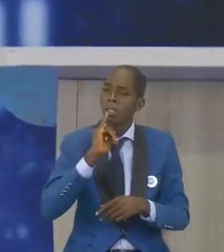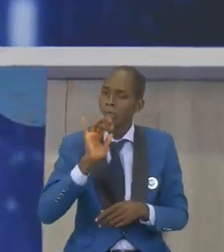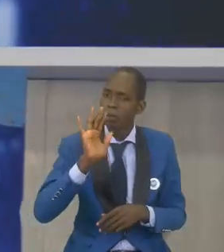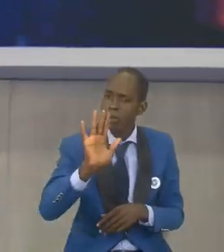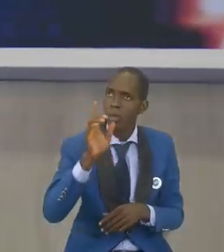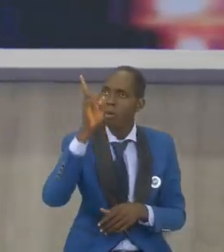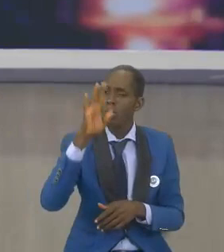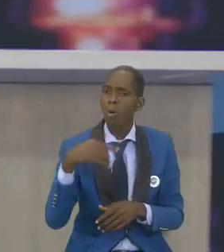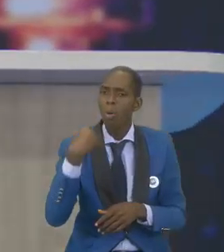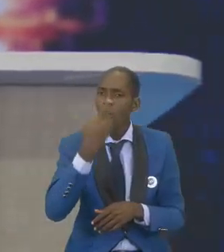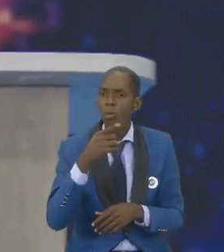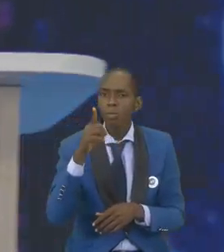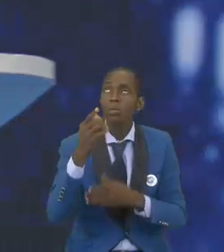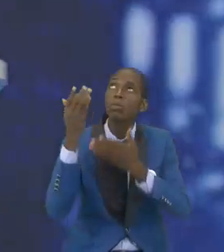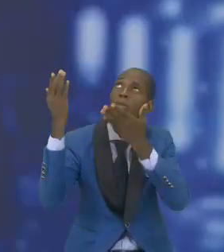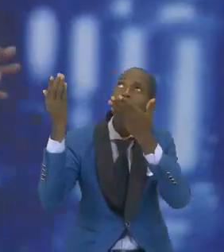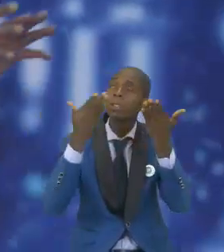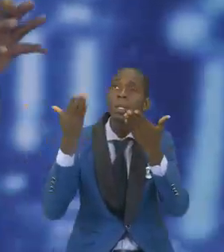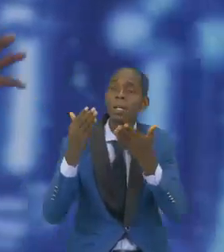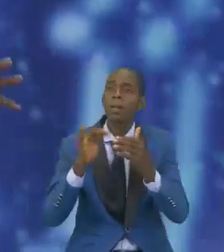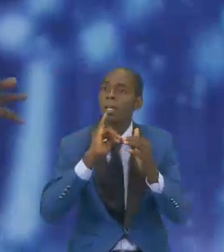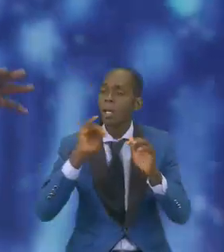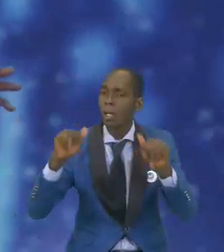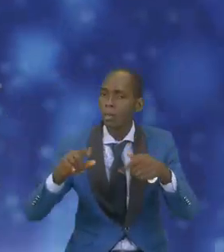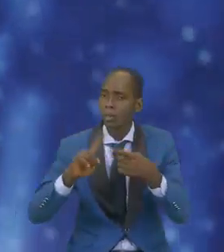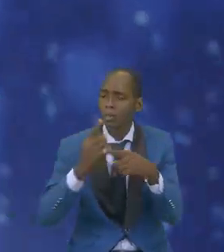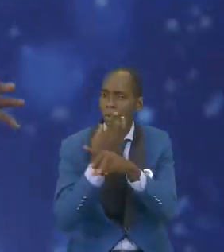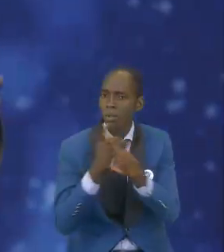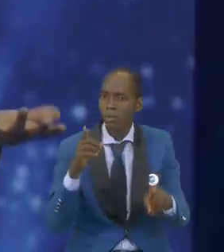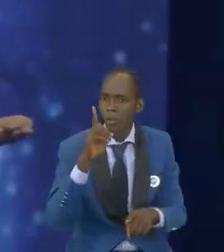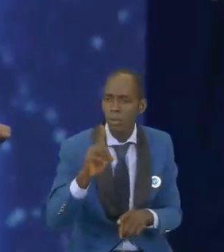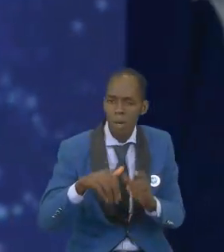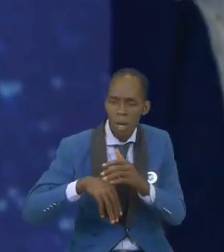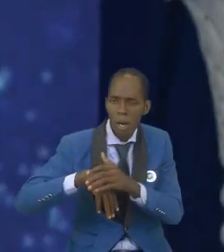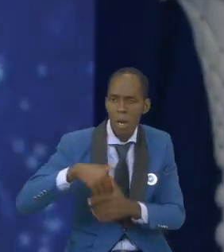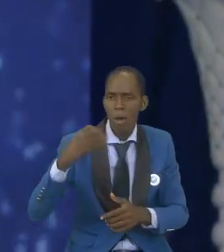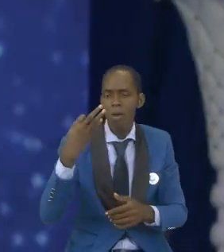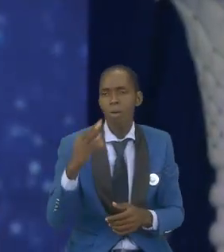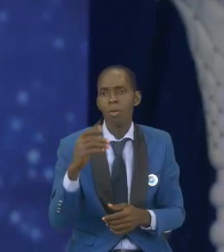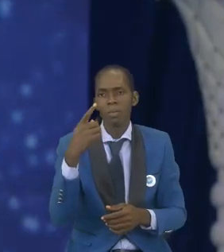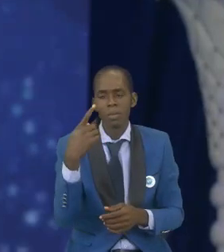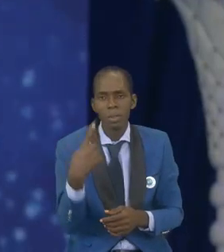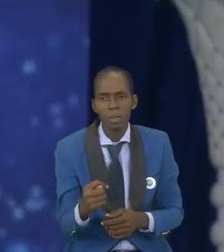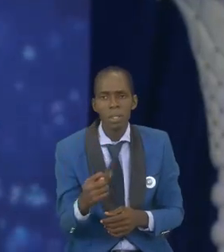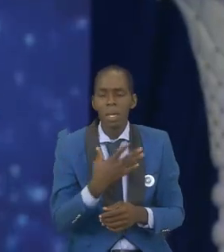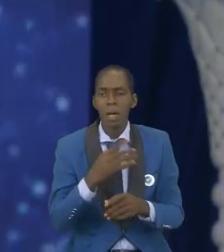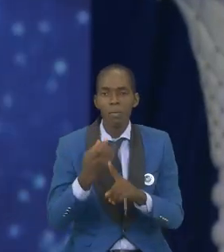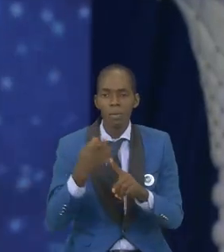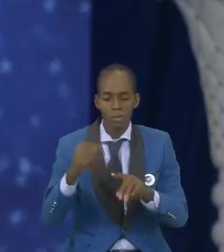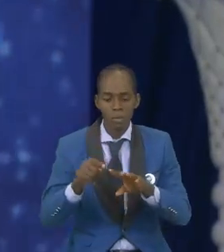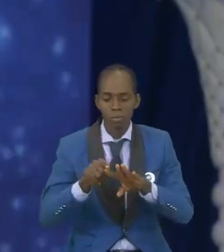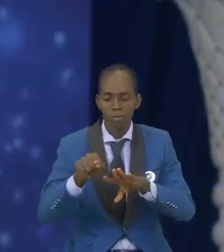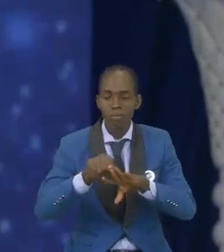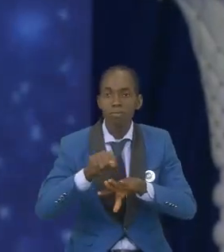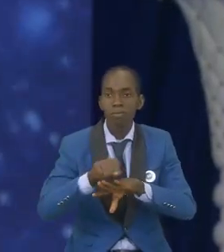able to deliver you out of the hands and the claws and